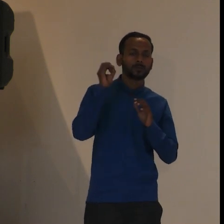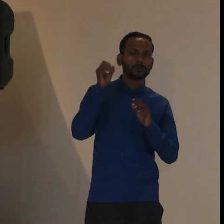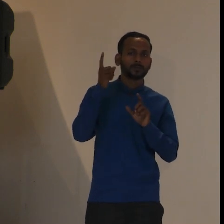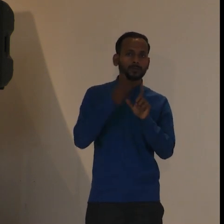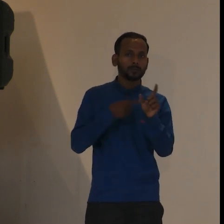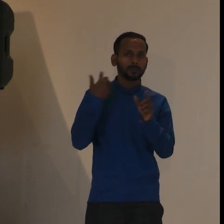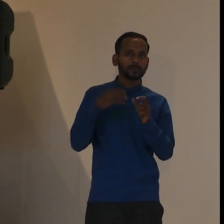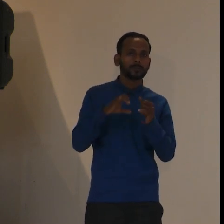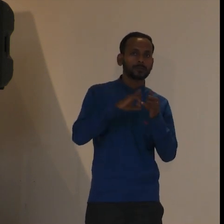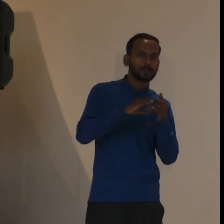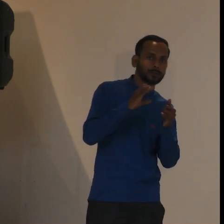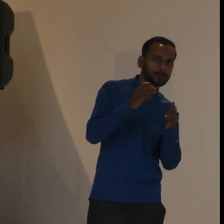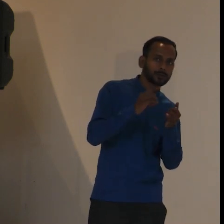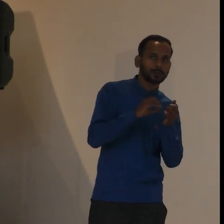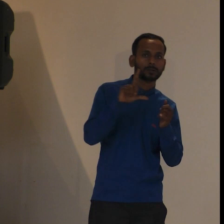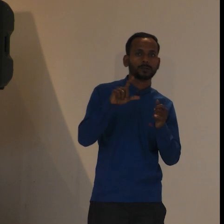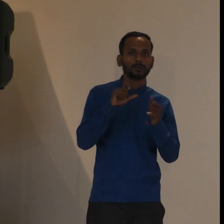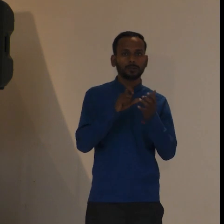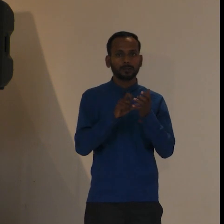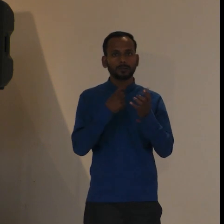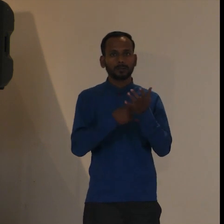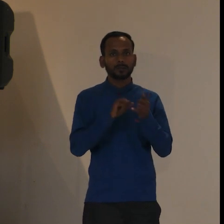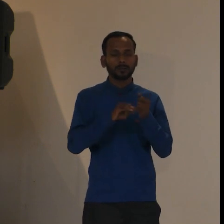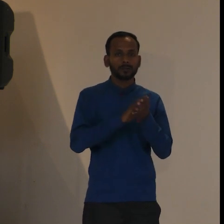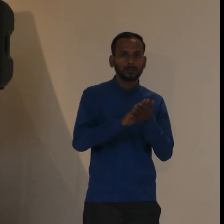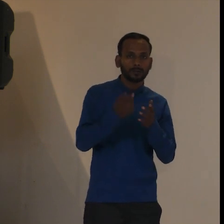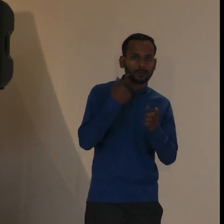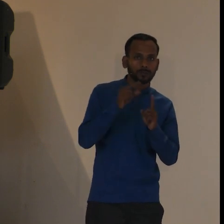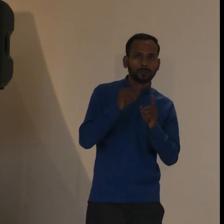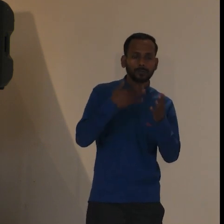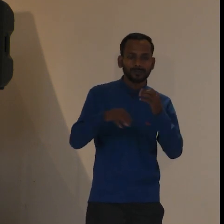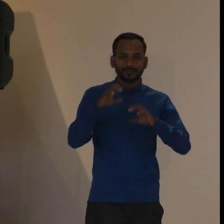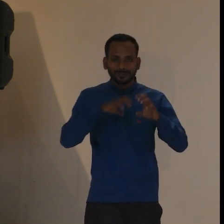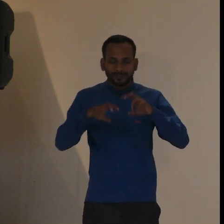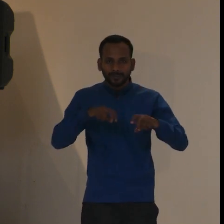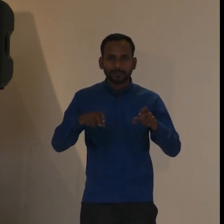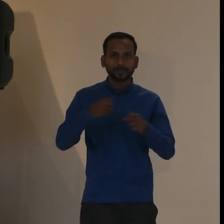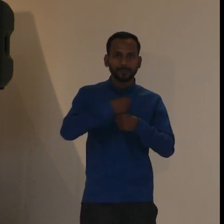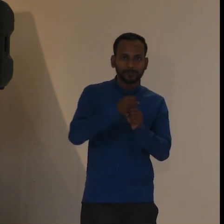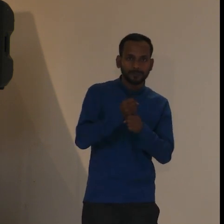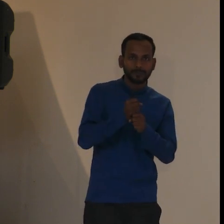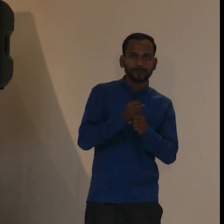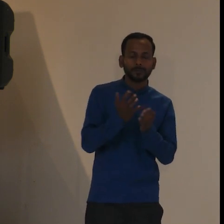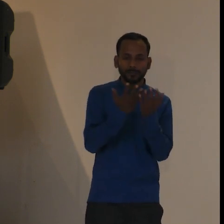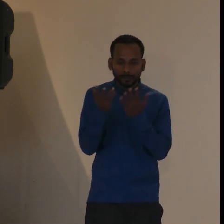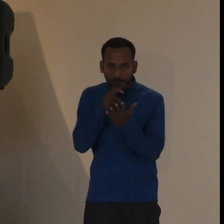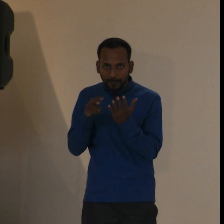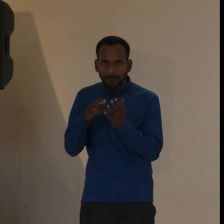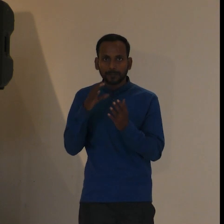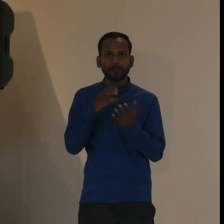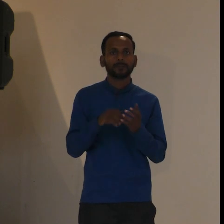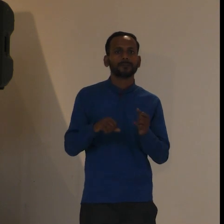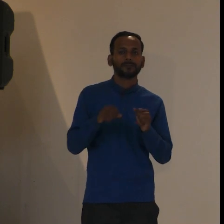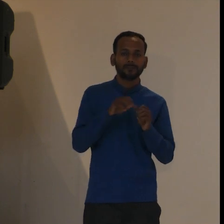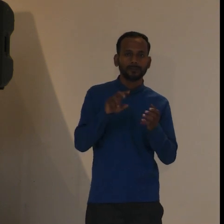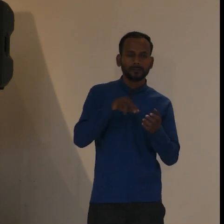scholarship that has troubled this idea of, and created the notion of hybrid selves, reading the archive differently, etc. So